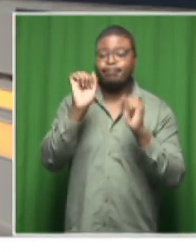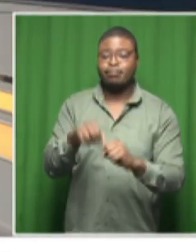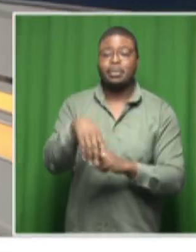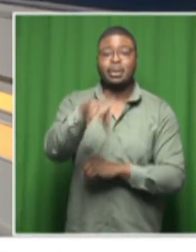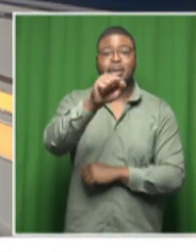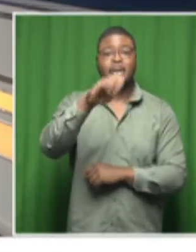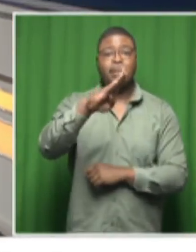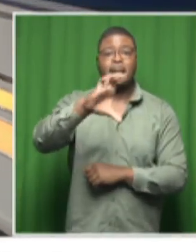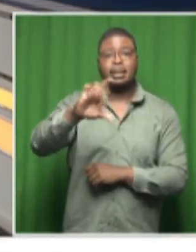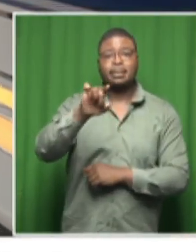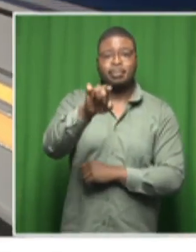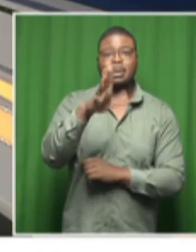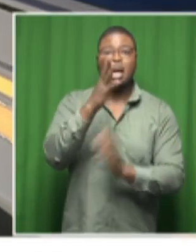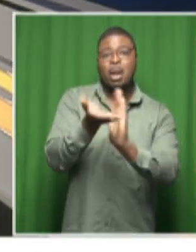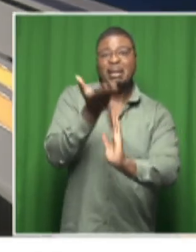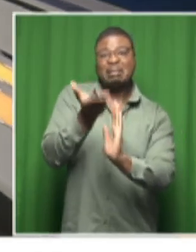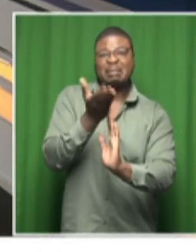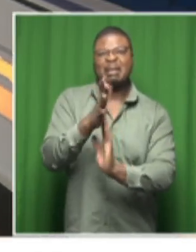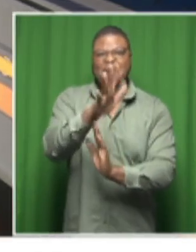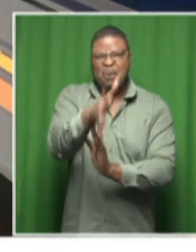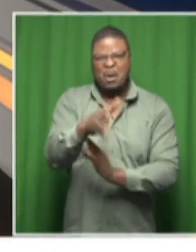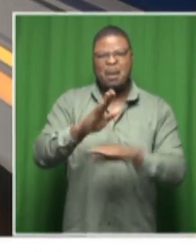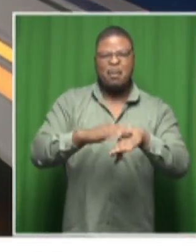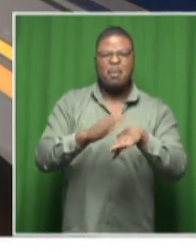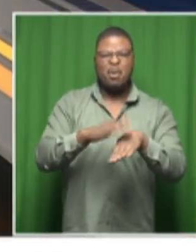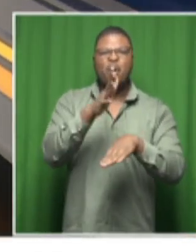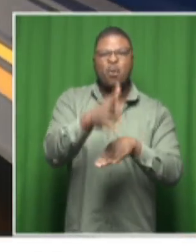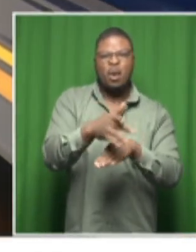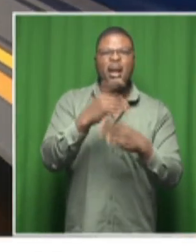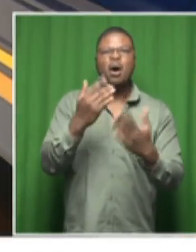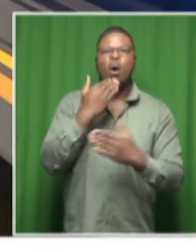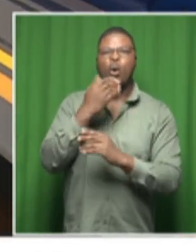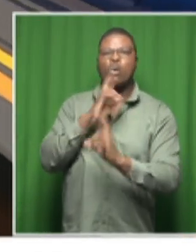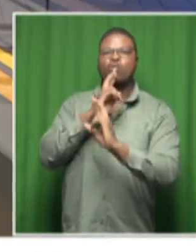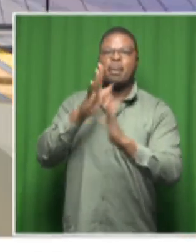will be kept up to speed with those developments by our senior reporter there, Chriselda Lewis.